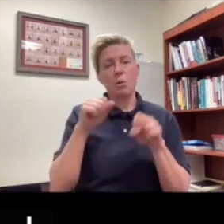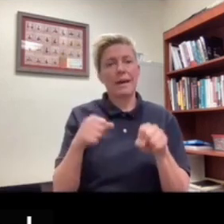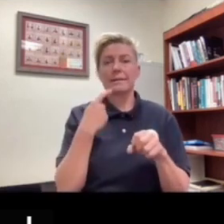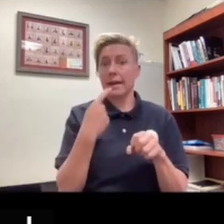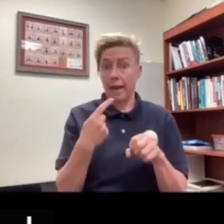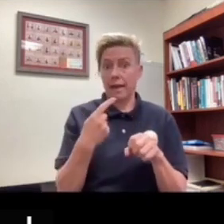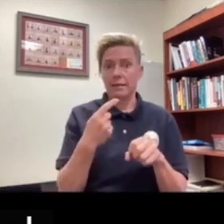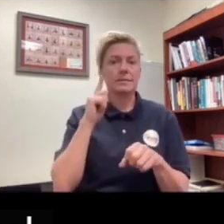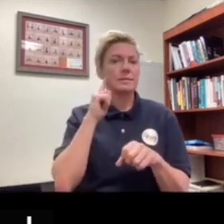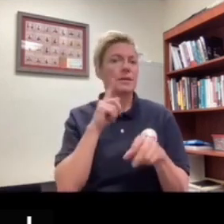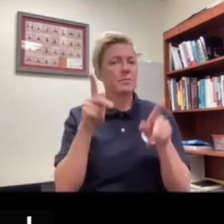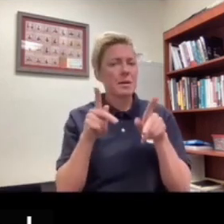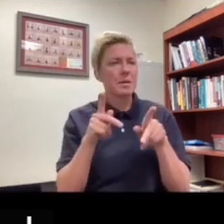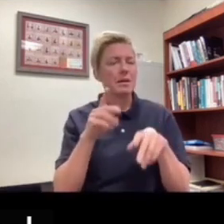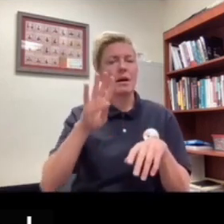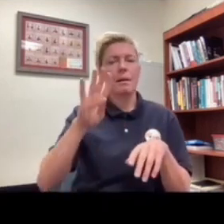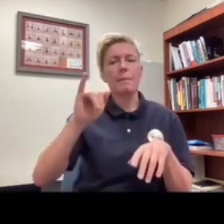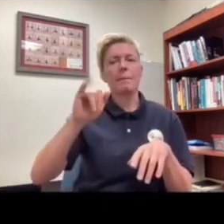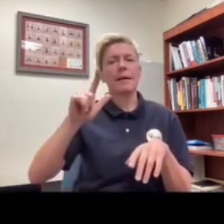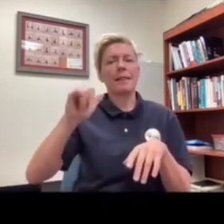we could say that they're bilingual.